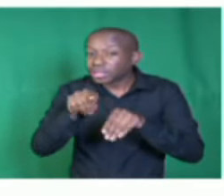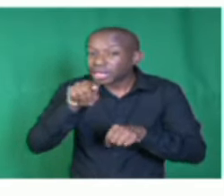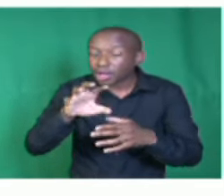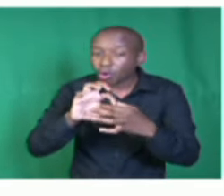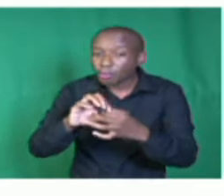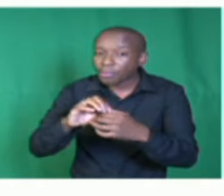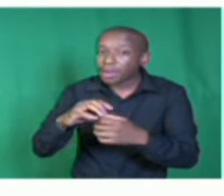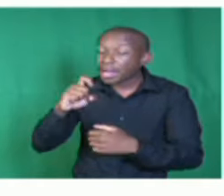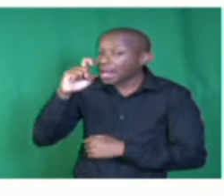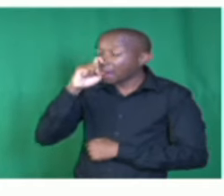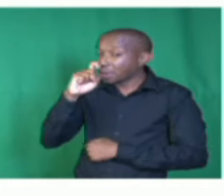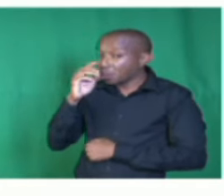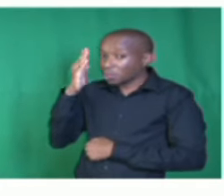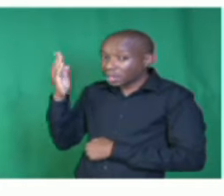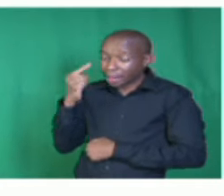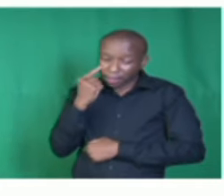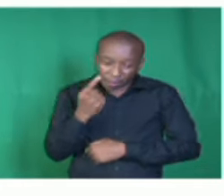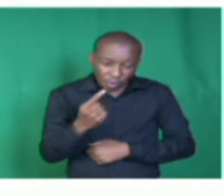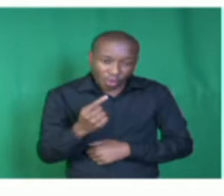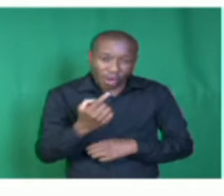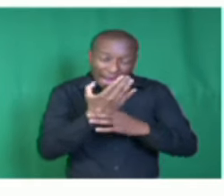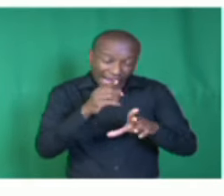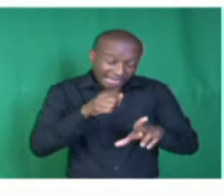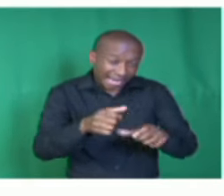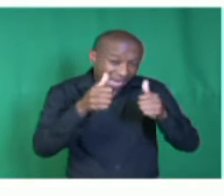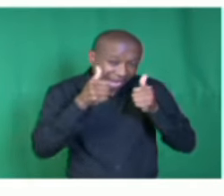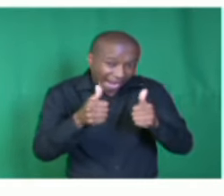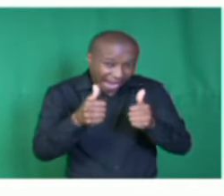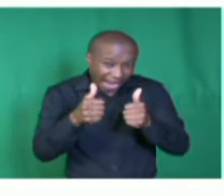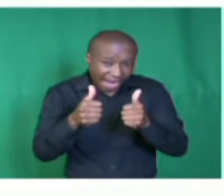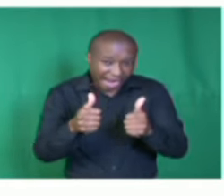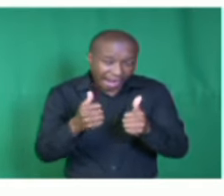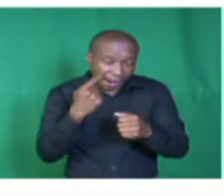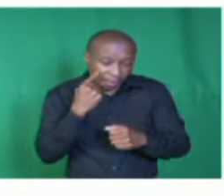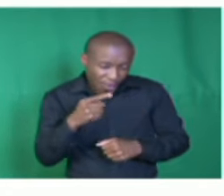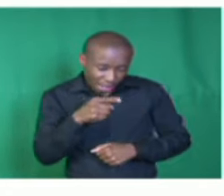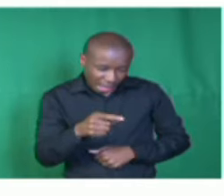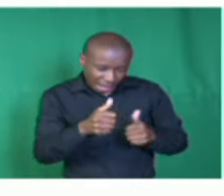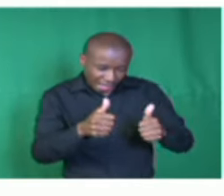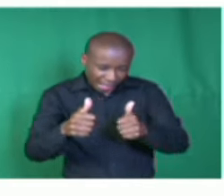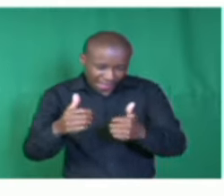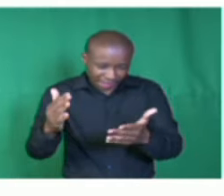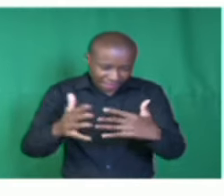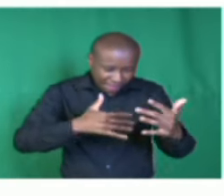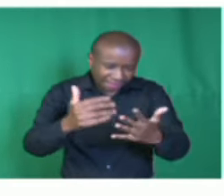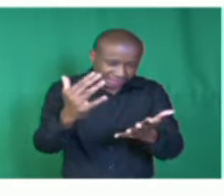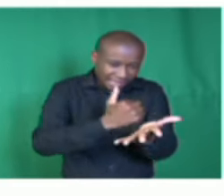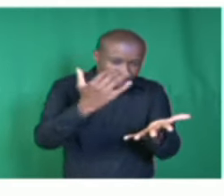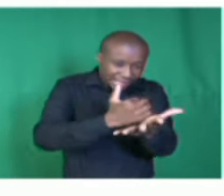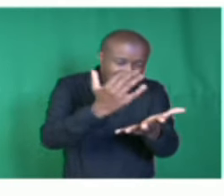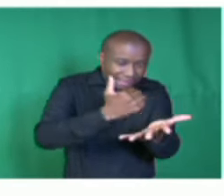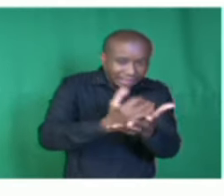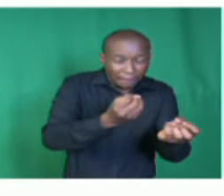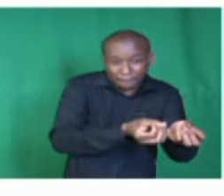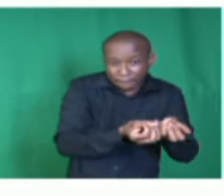European countries will only look for countries where they will have access to the sea when they transport whatsoever minerals that